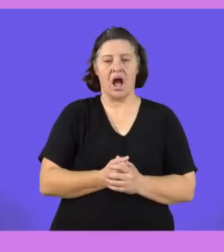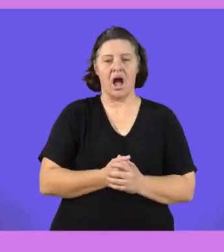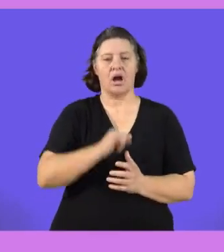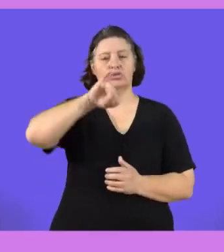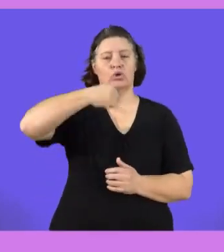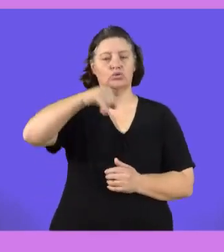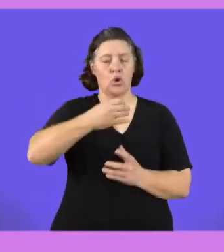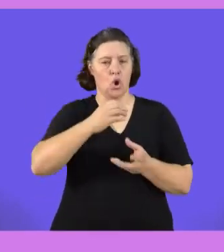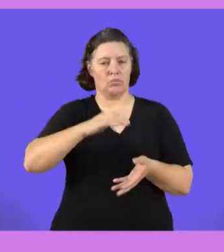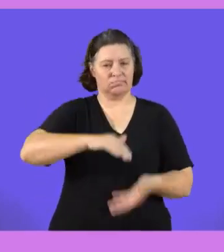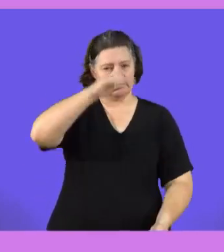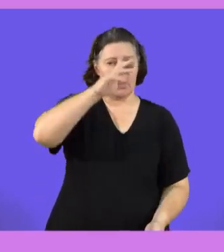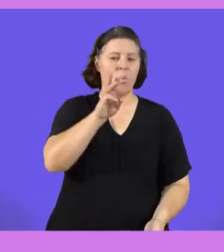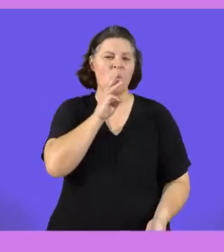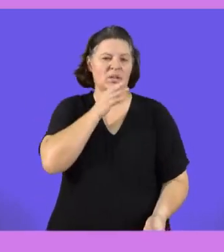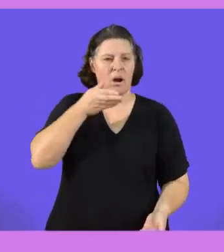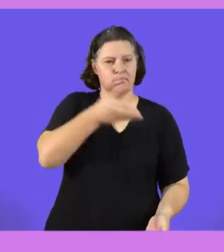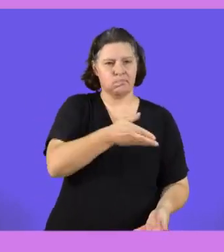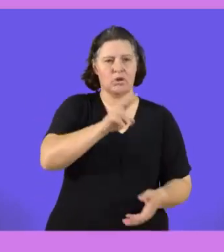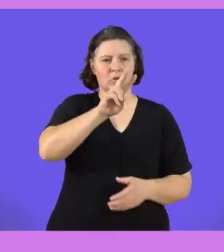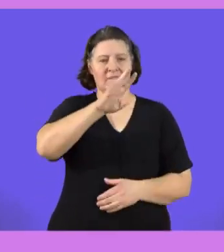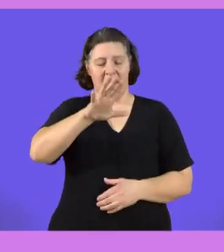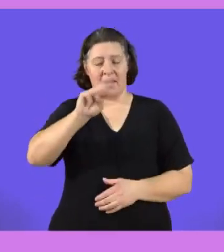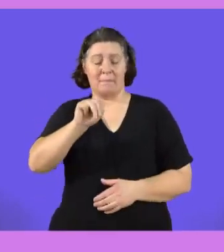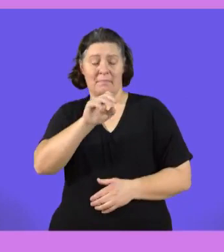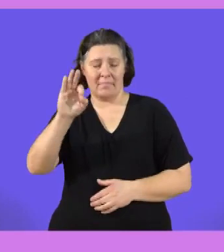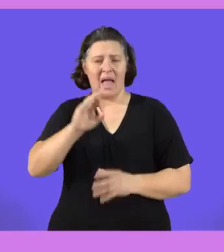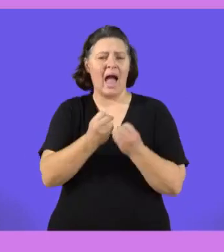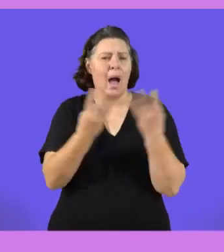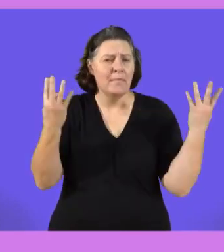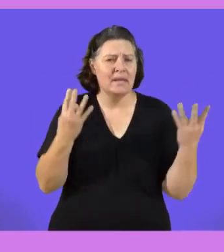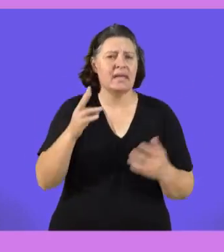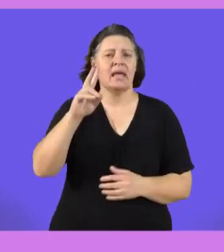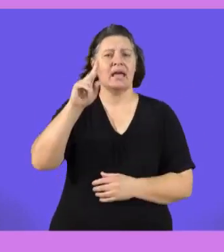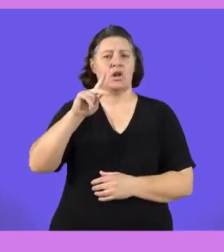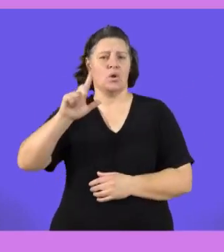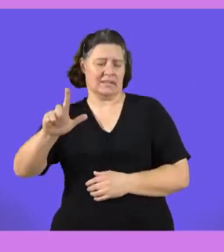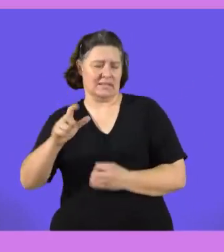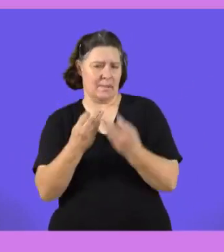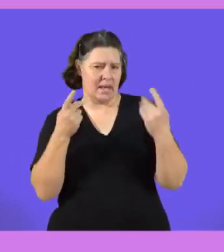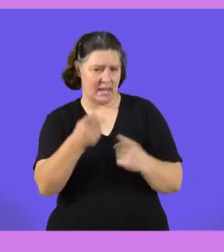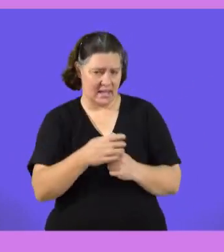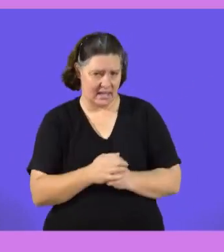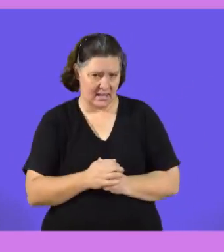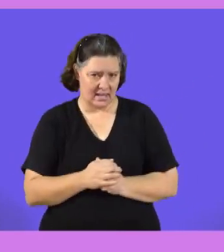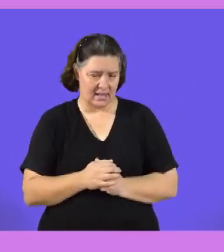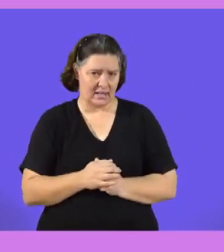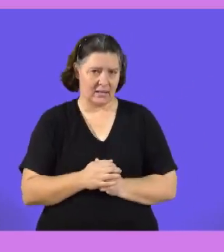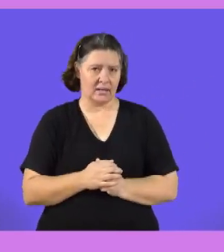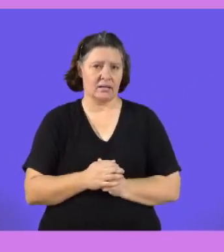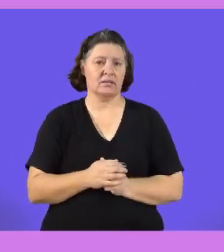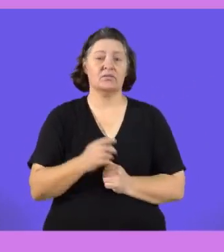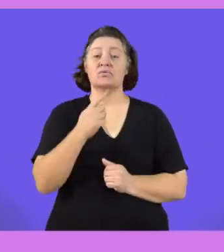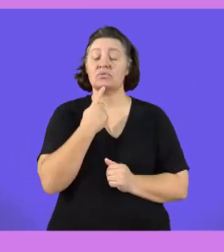tank holds 25 cubic meters of water. How many kiloliters of water is that? So remember we said earlier